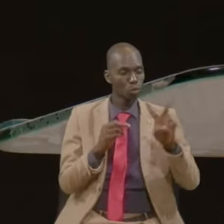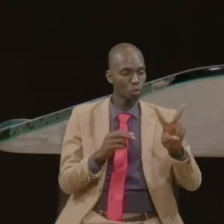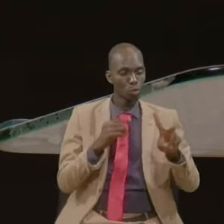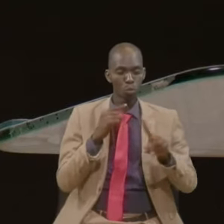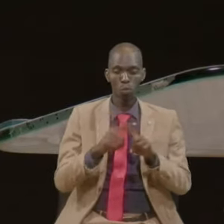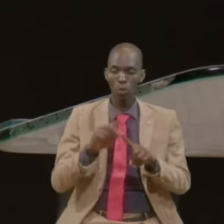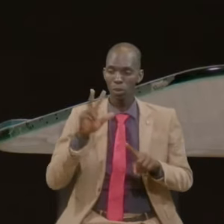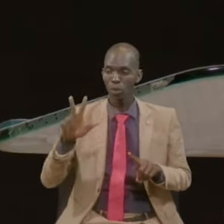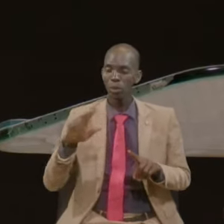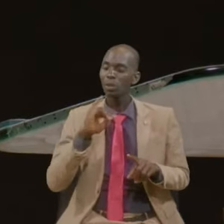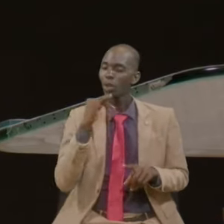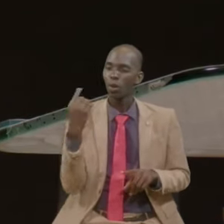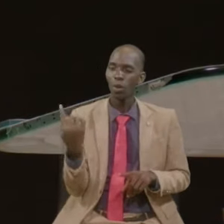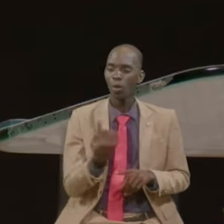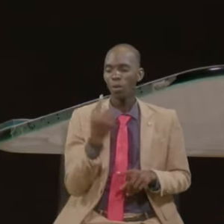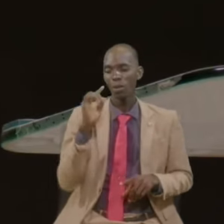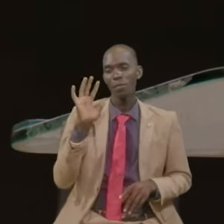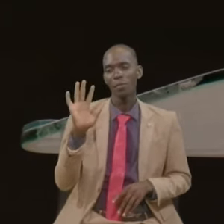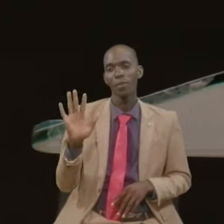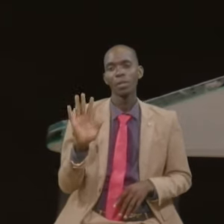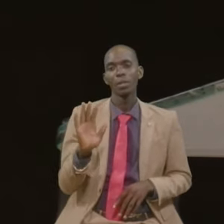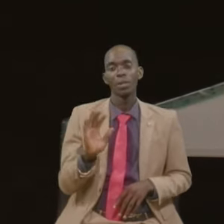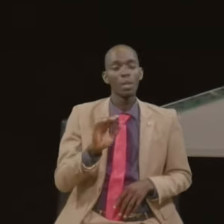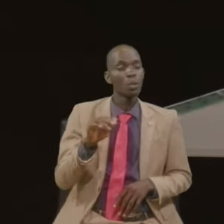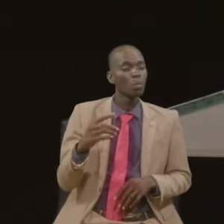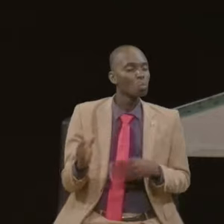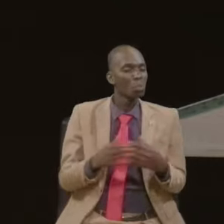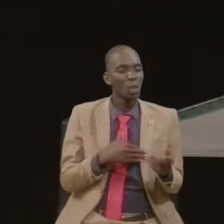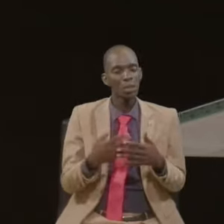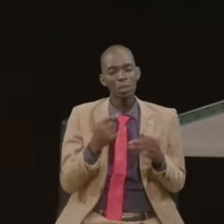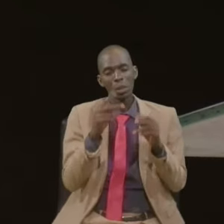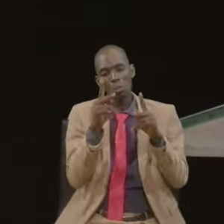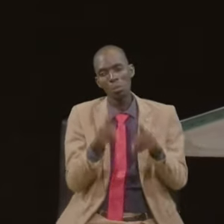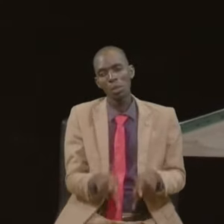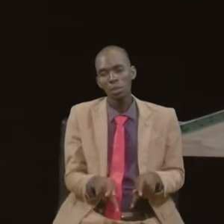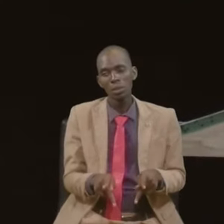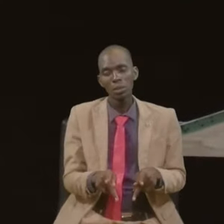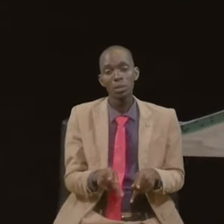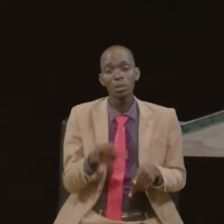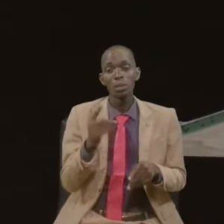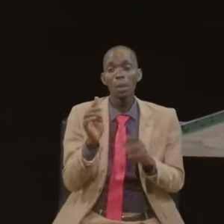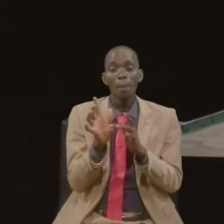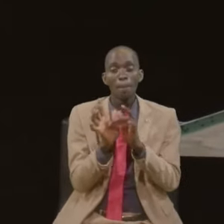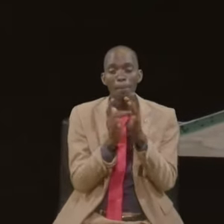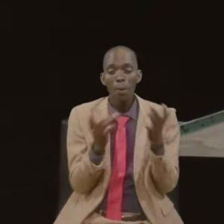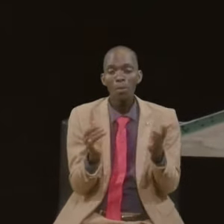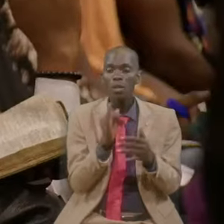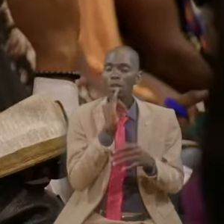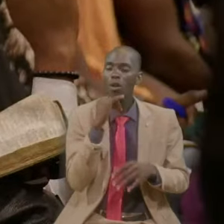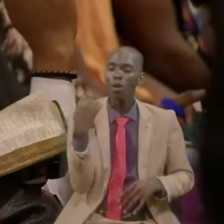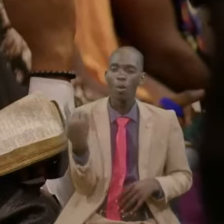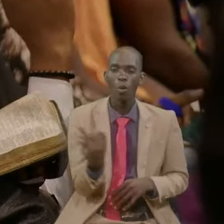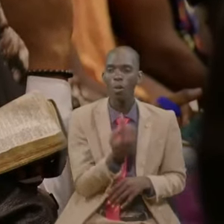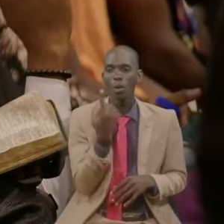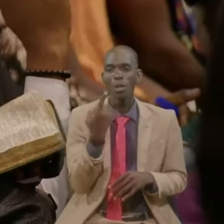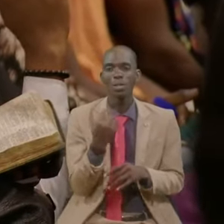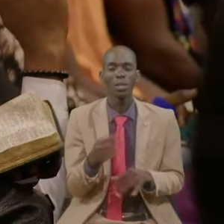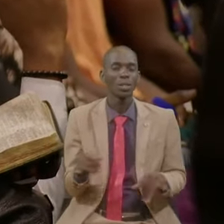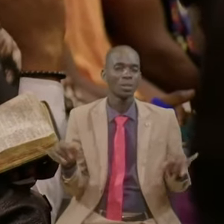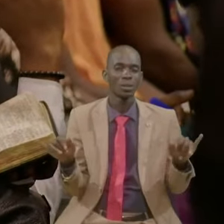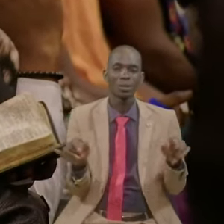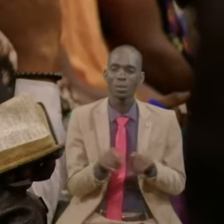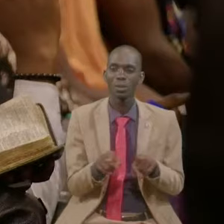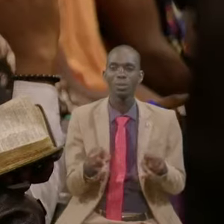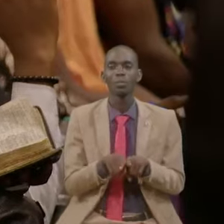2 + 3 always 5. Whoever we're dealing with, the scripture is always the same. How do